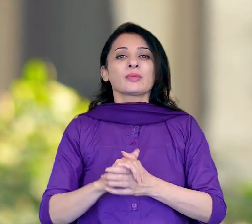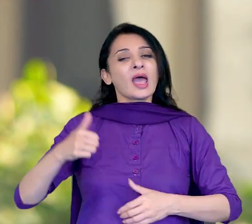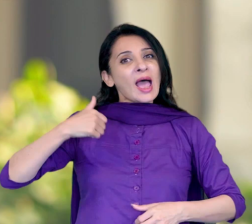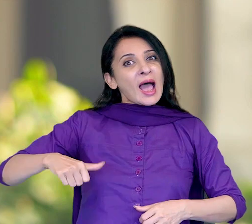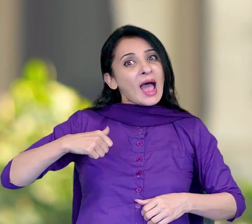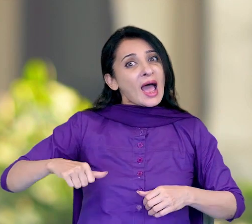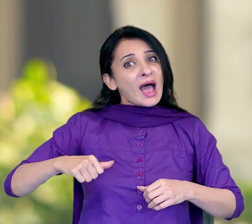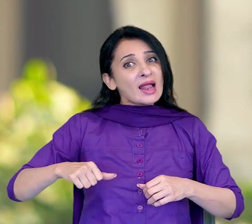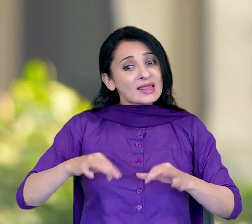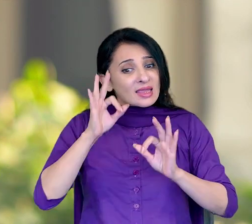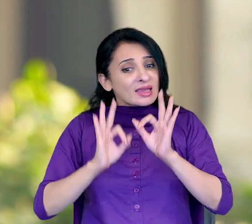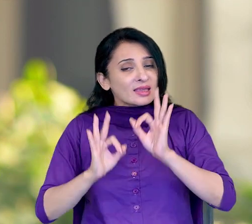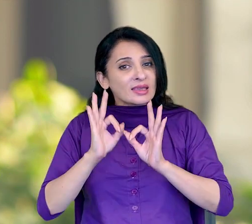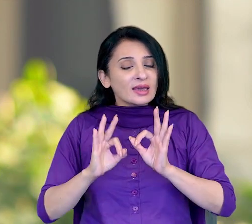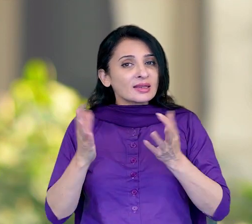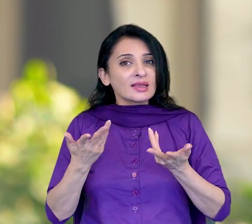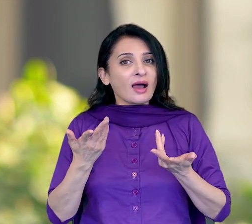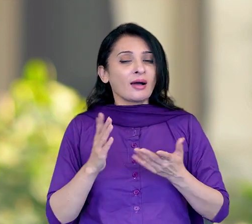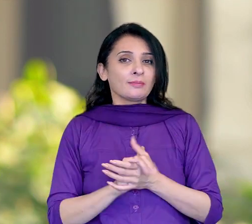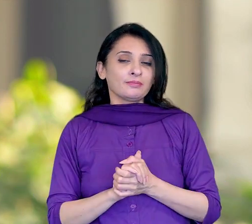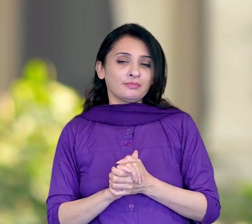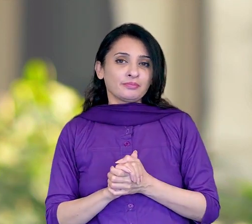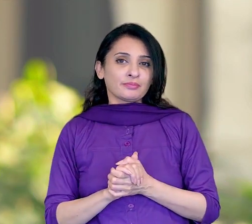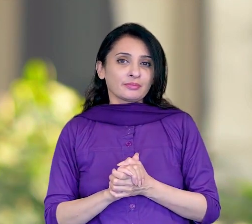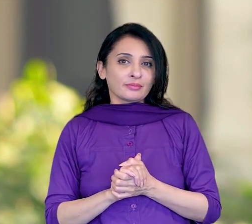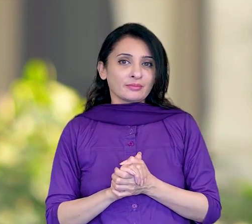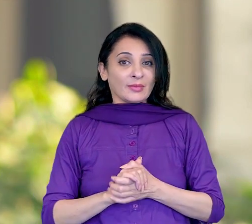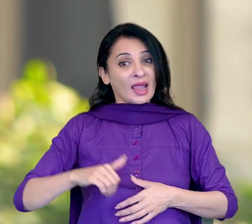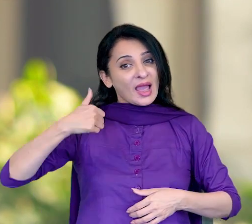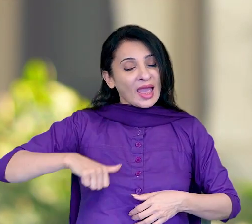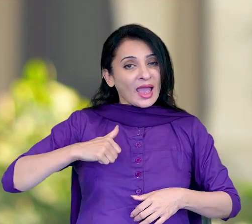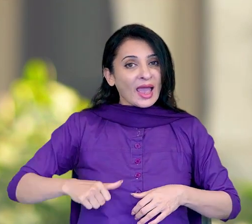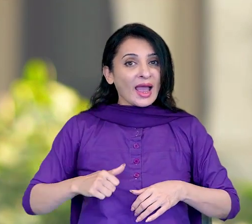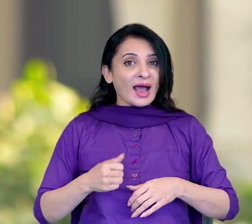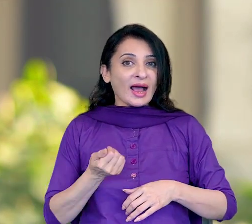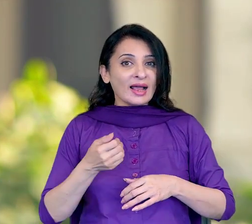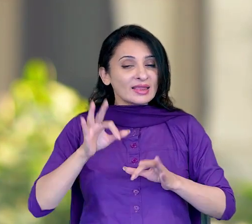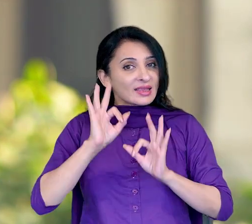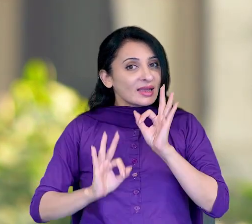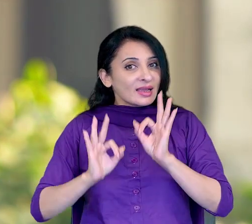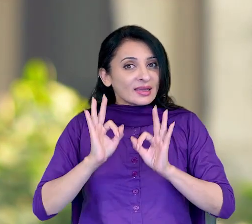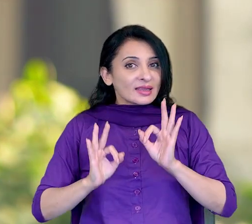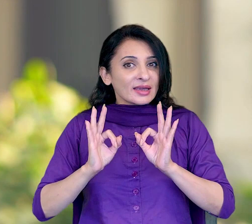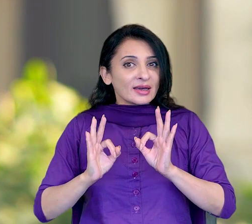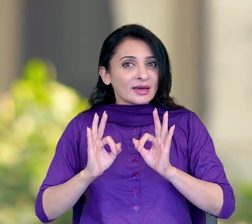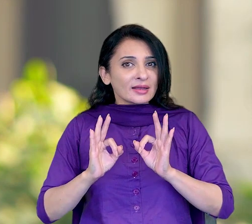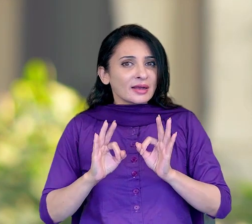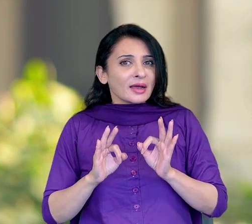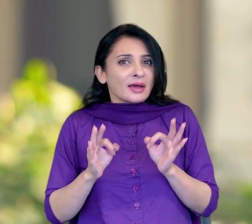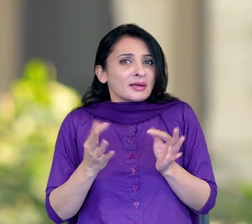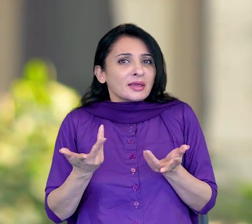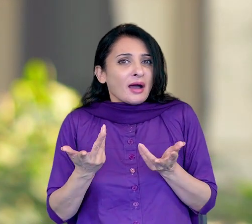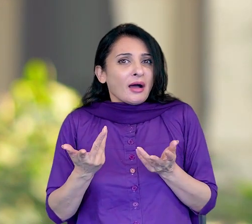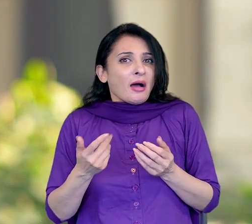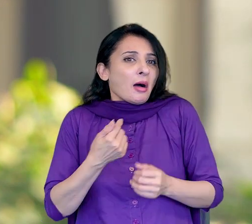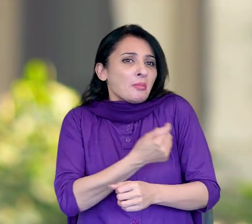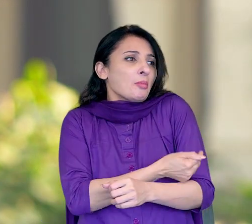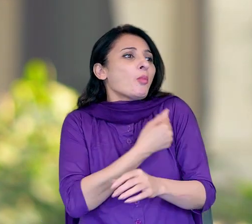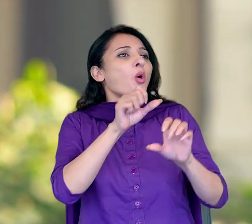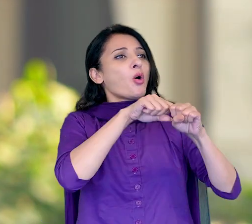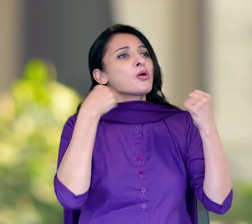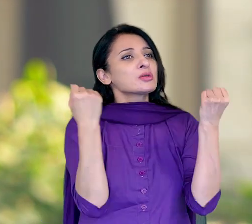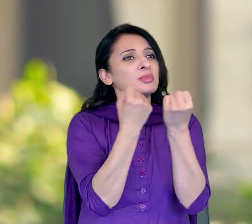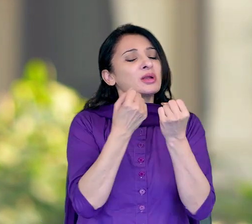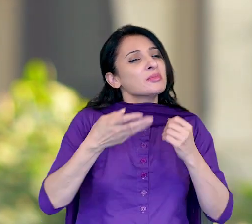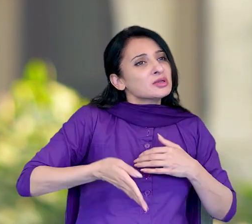place. Now, healthcare is no different. In a hospital, we all have somehow, one way or the other, been to a hospital.